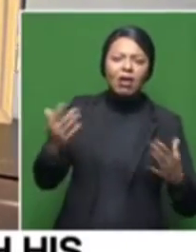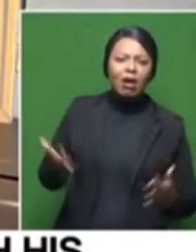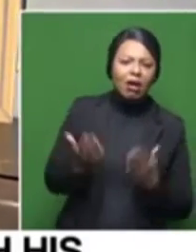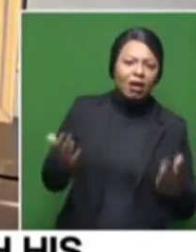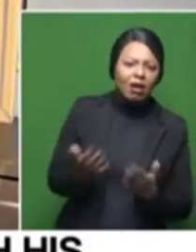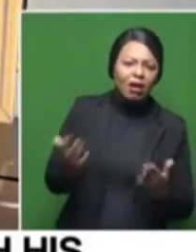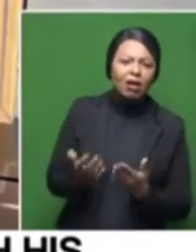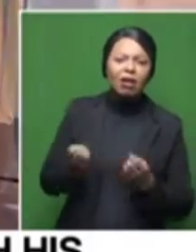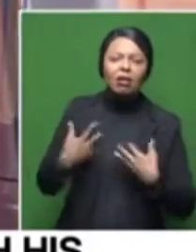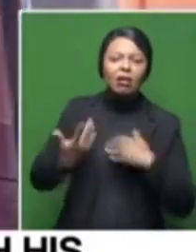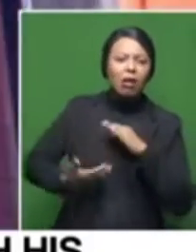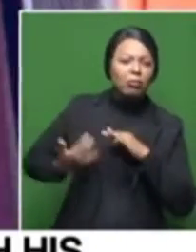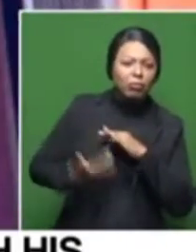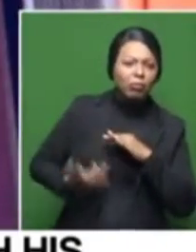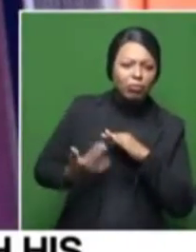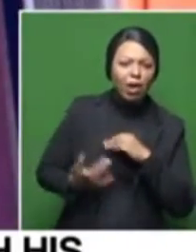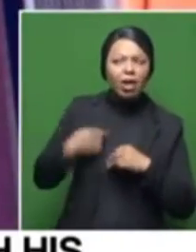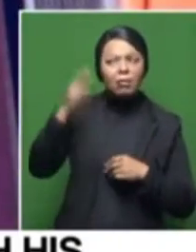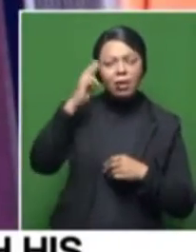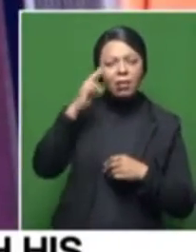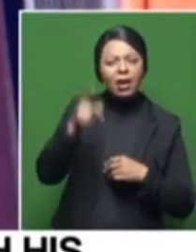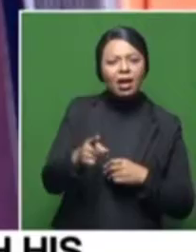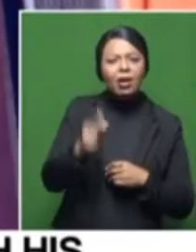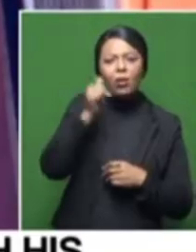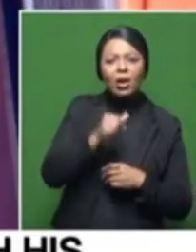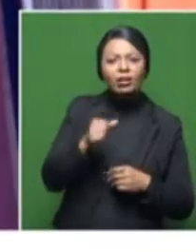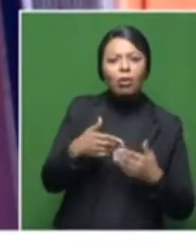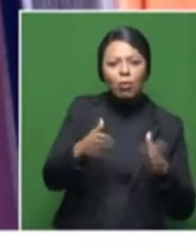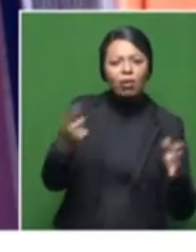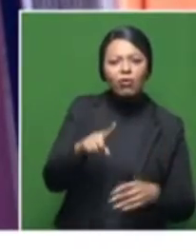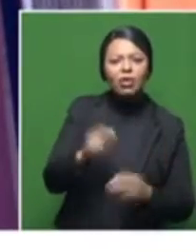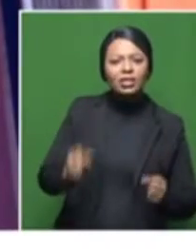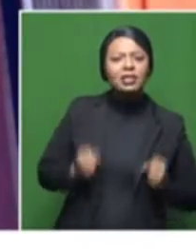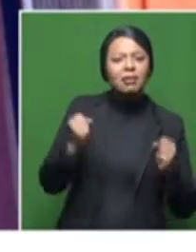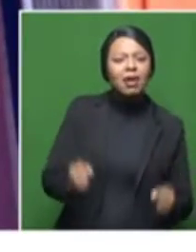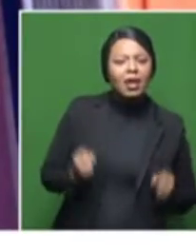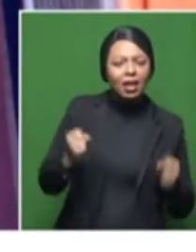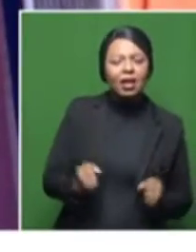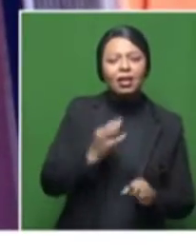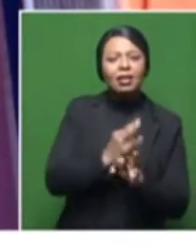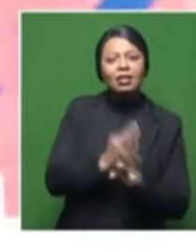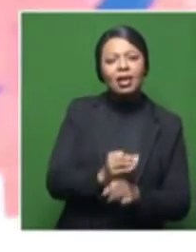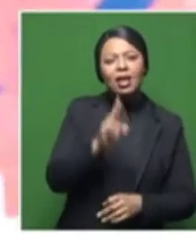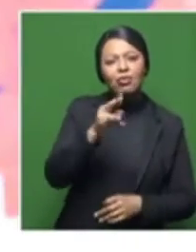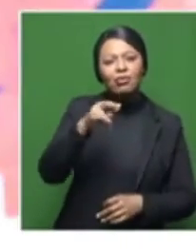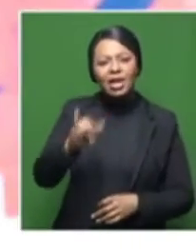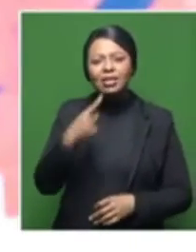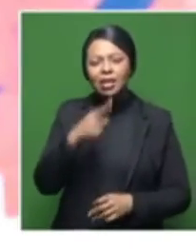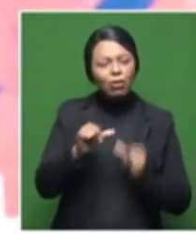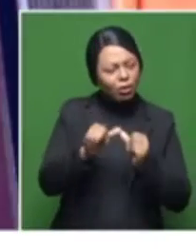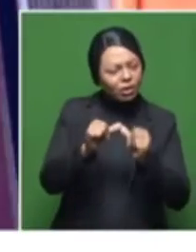opened for Ithemba, and that Ray Piri was like, continue, never look back, never hold